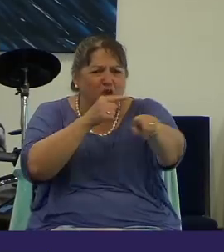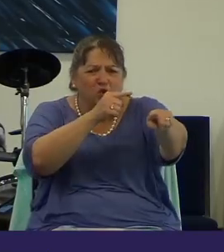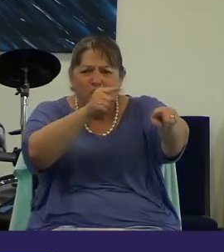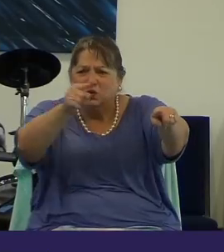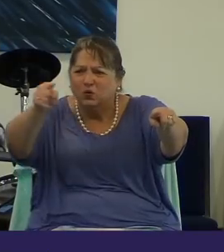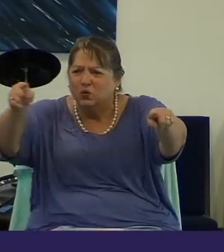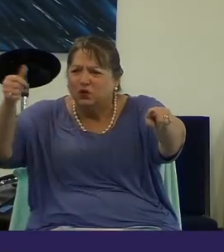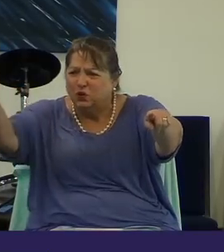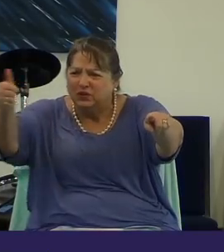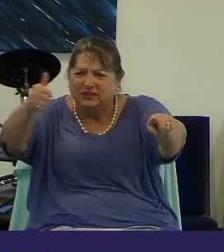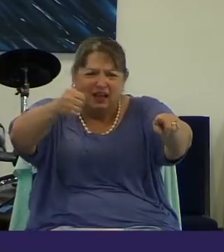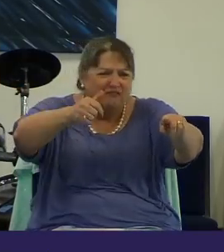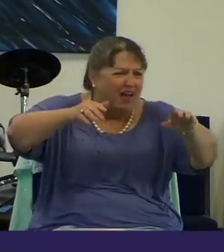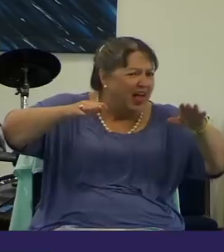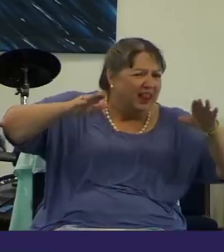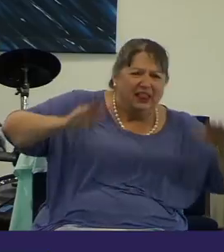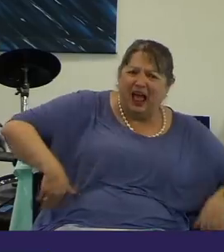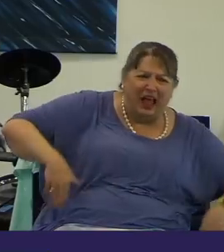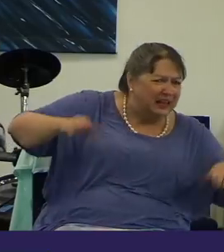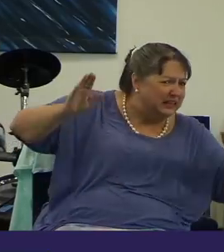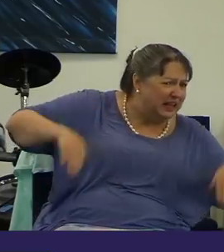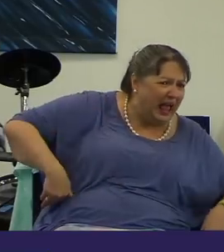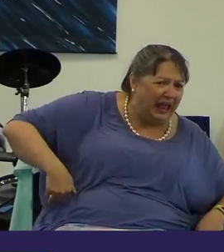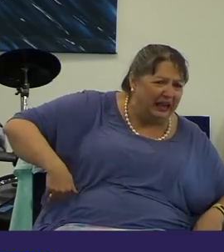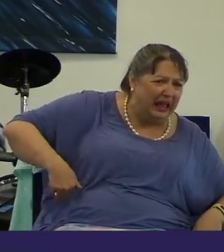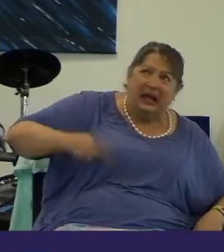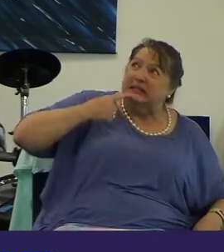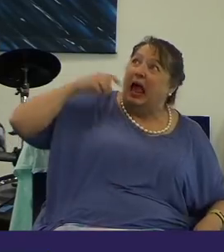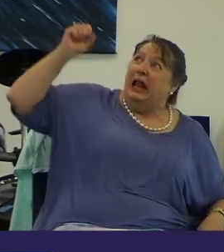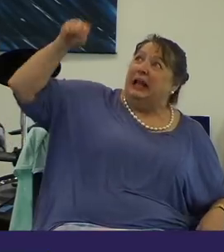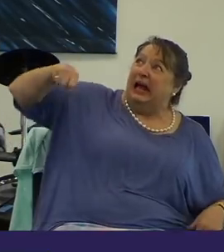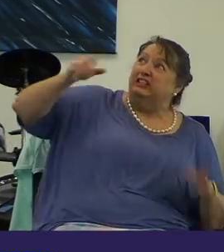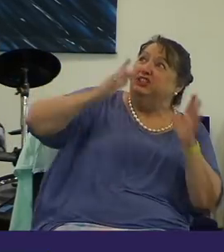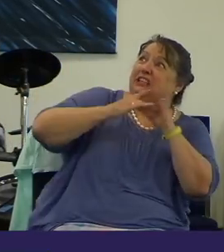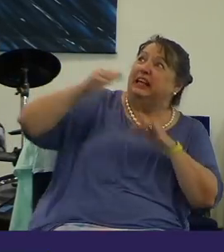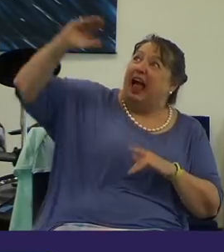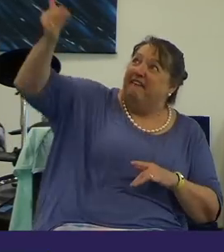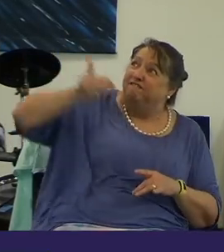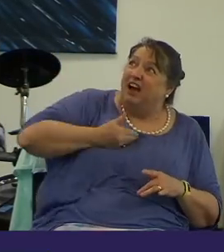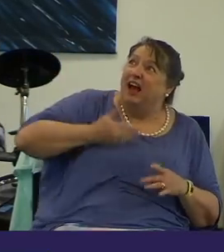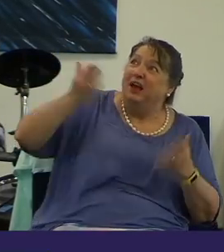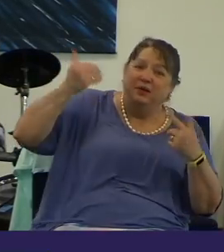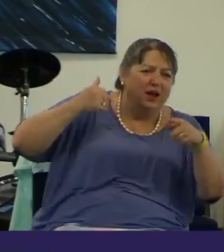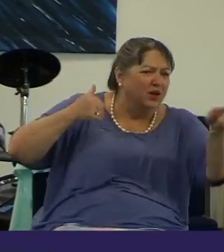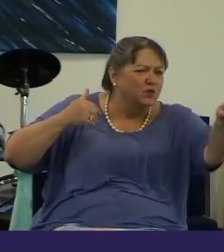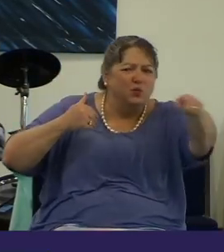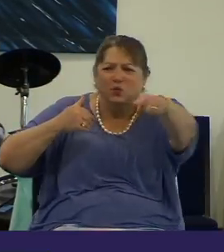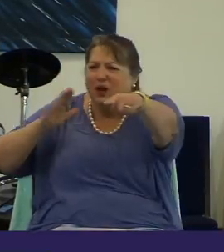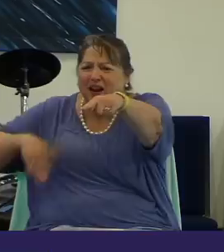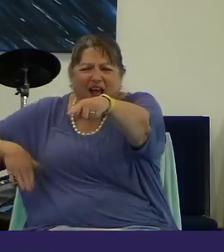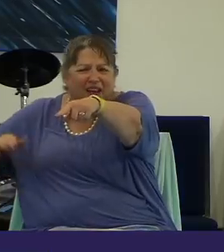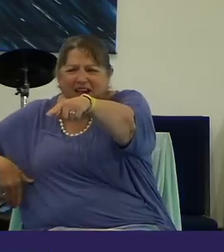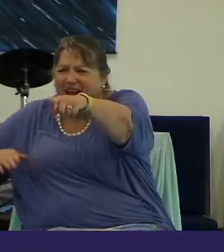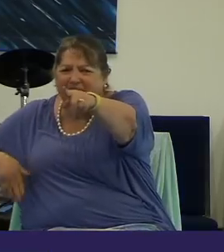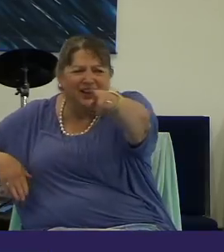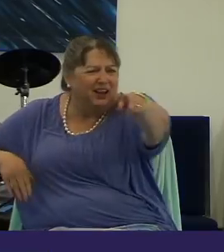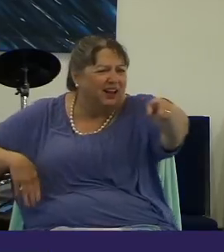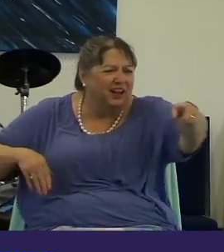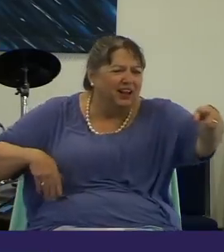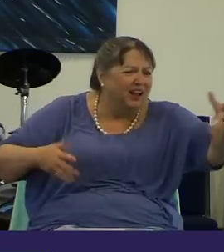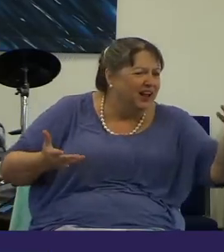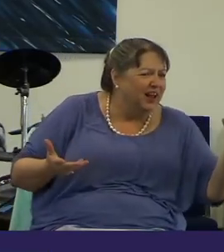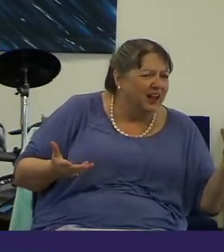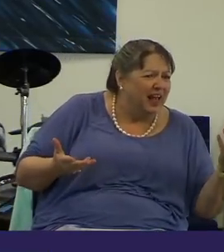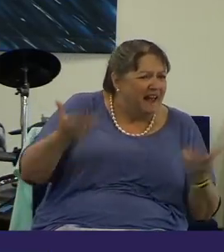ever said yes to Jesus, if you're here today, you've never invited Jesus into your heart to mend